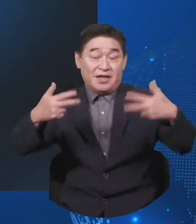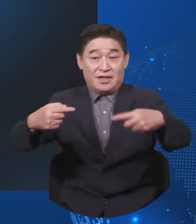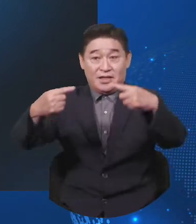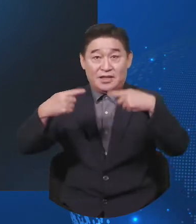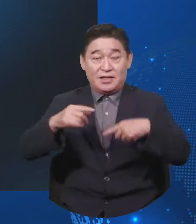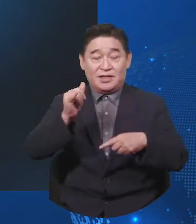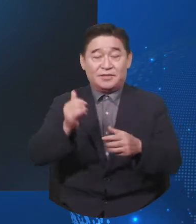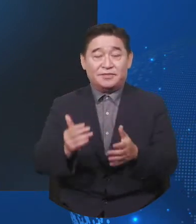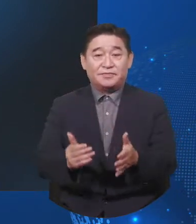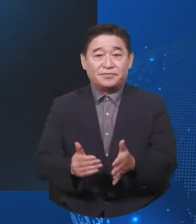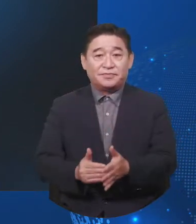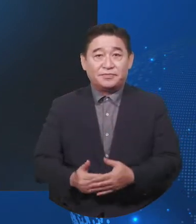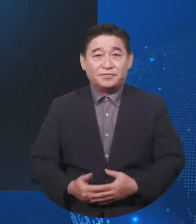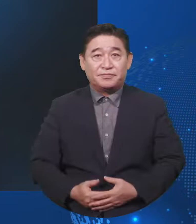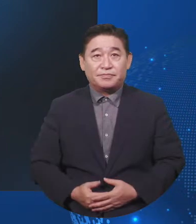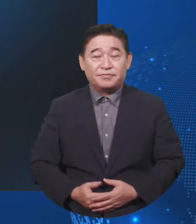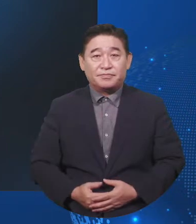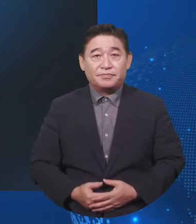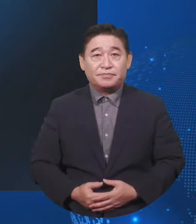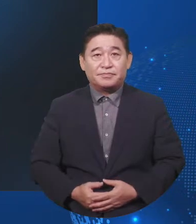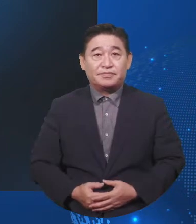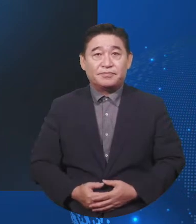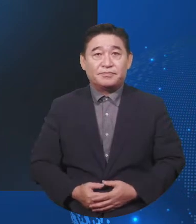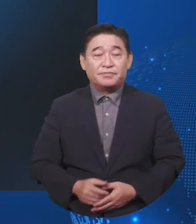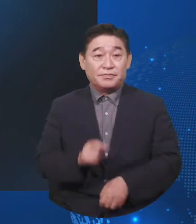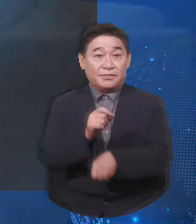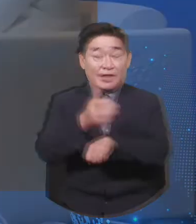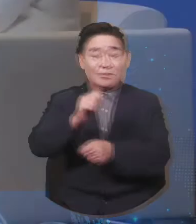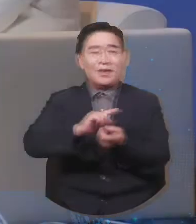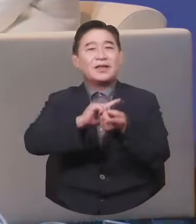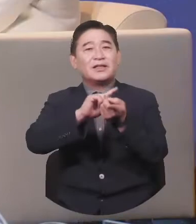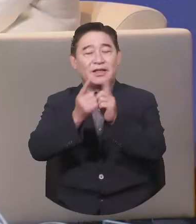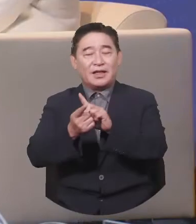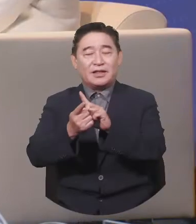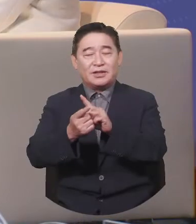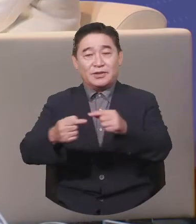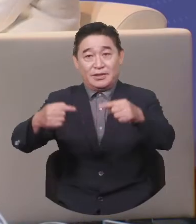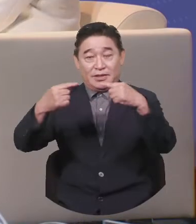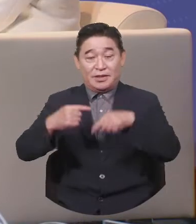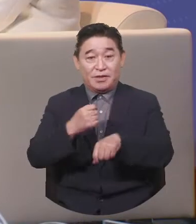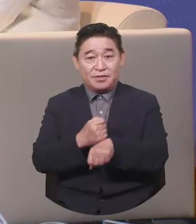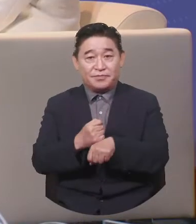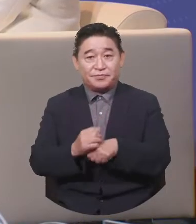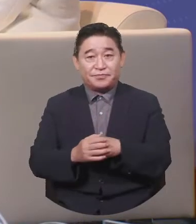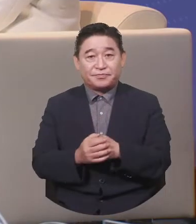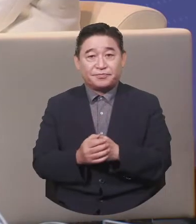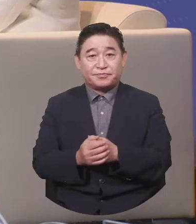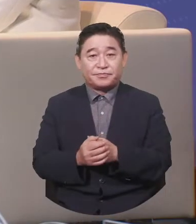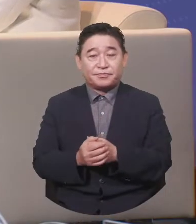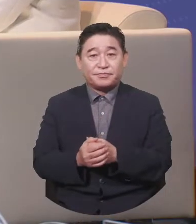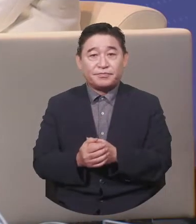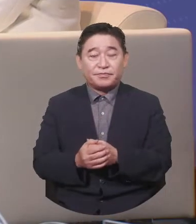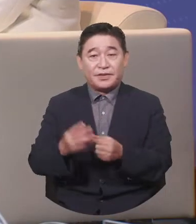the UN OSSE. And then the third